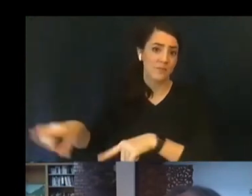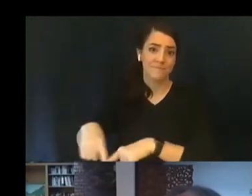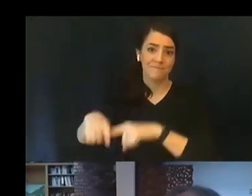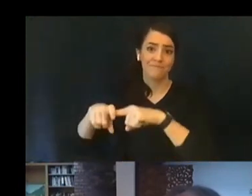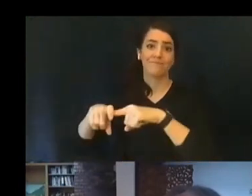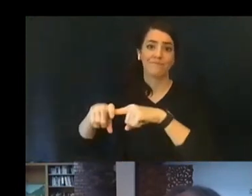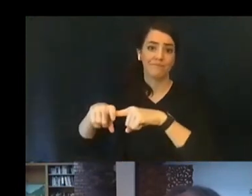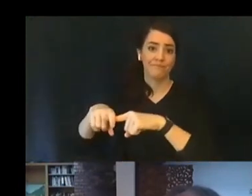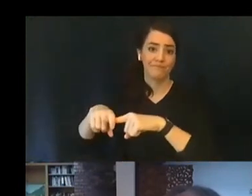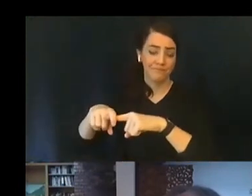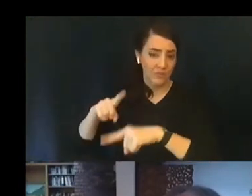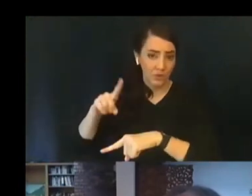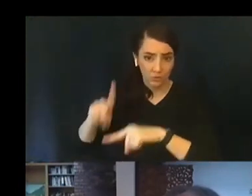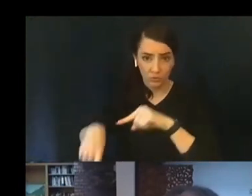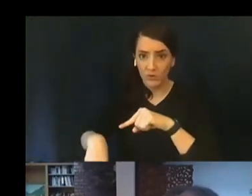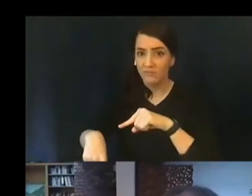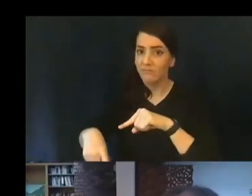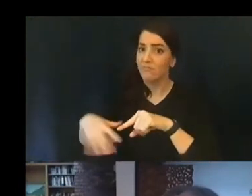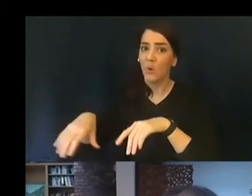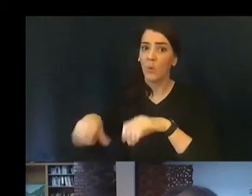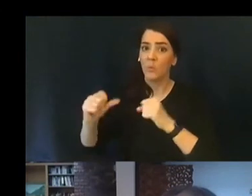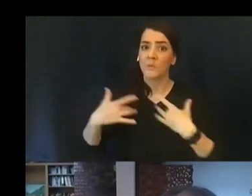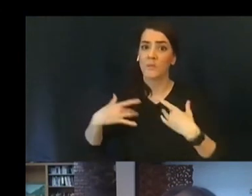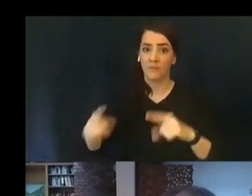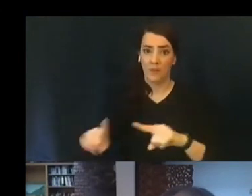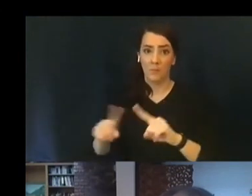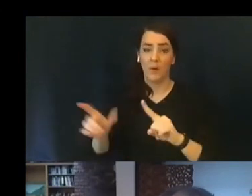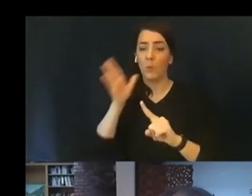forward with our plans and we'll have that exhibit.